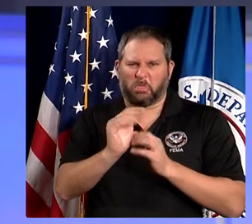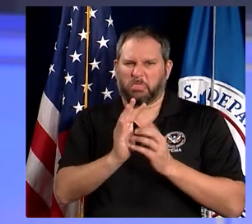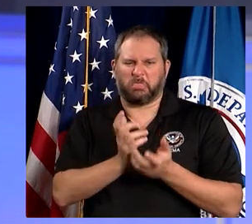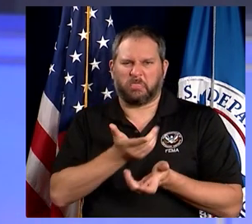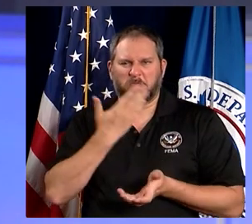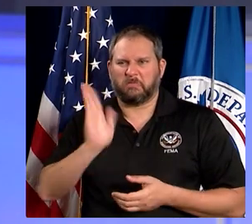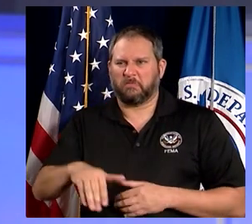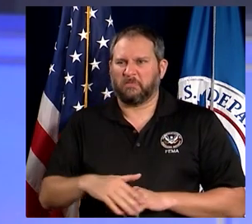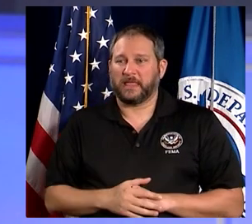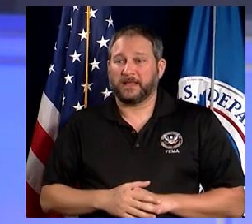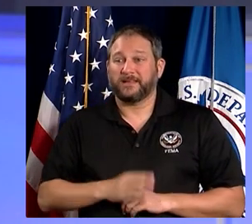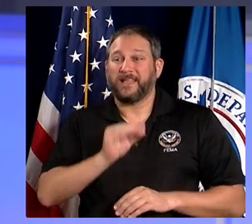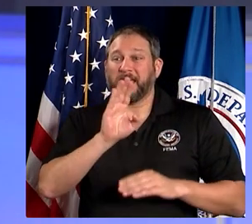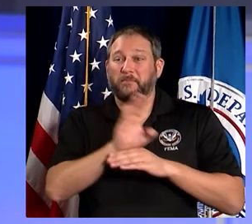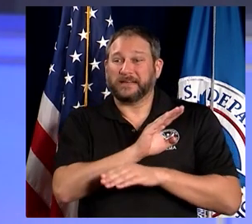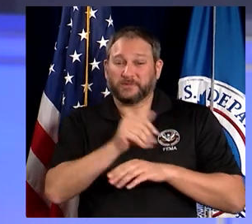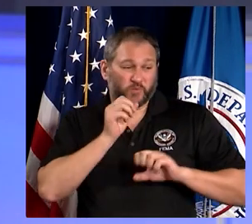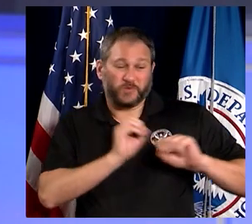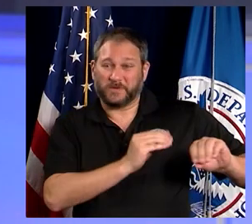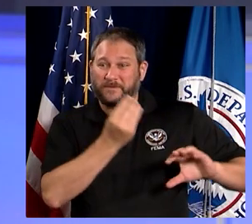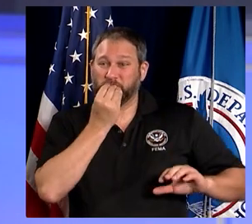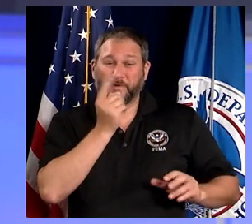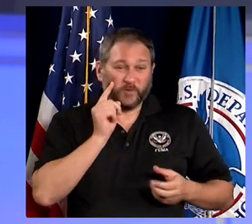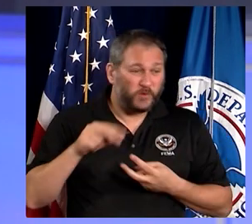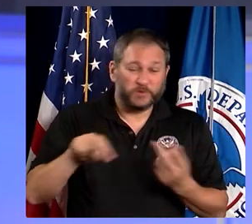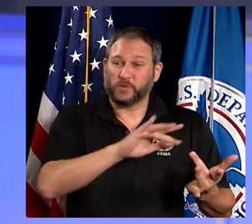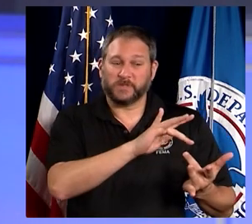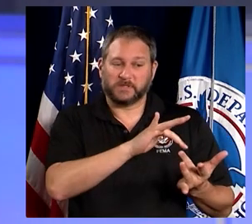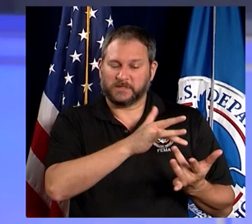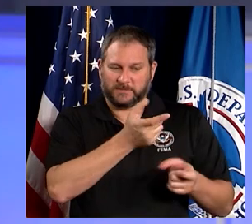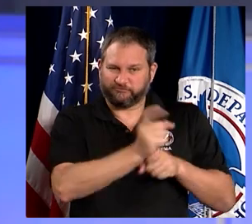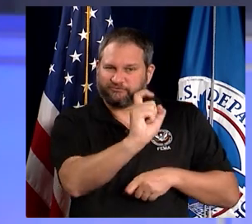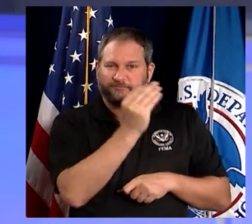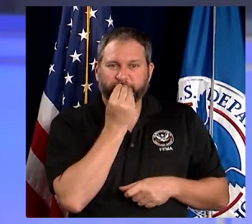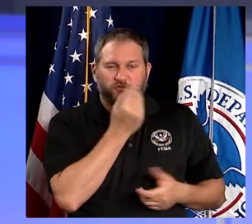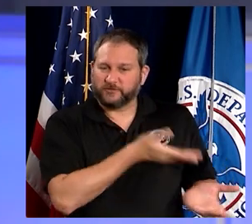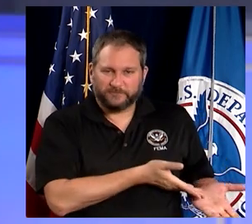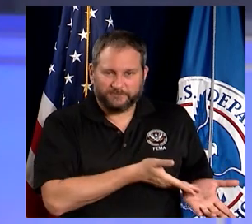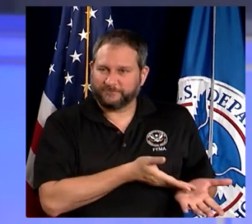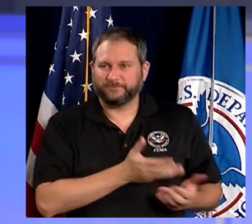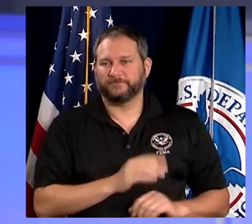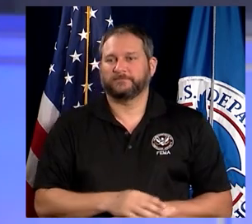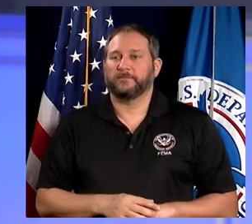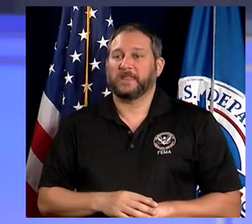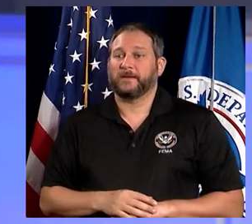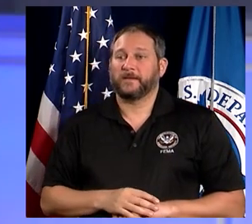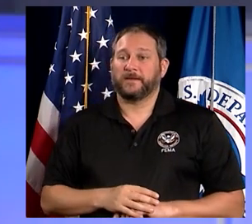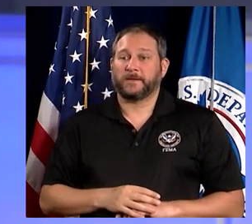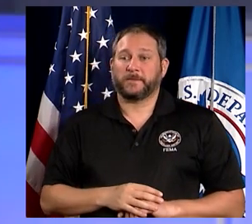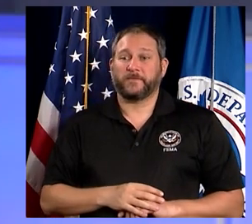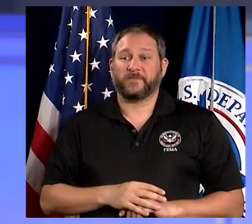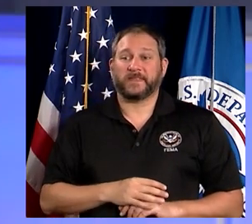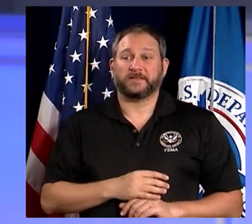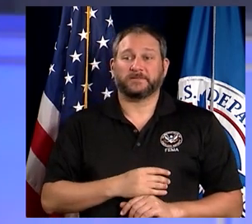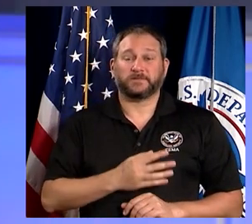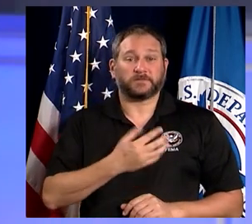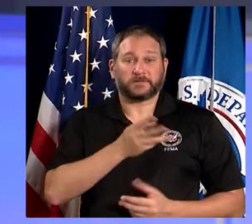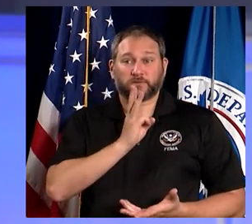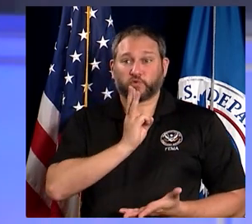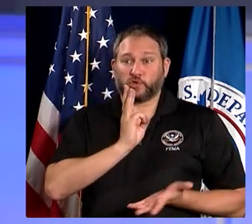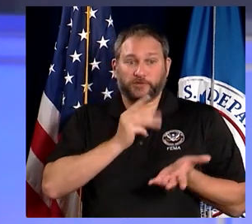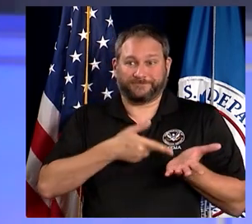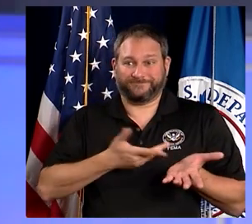tourist season. People also had to ration water because the public water system usually runs on electric pump and only had